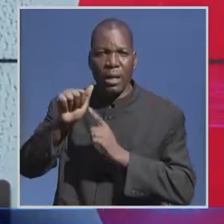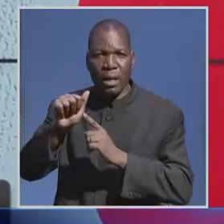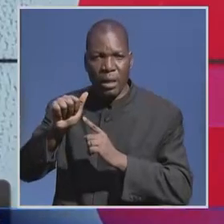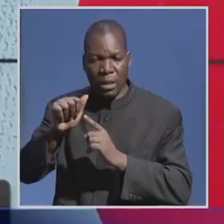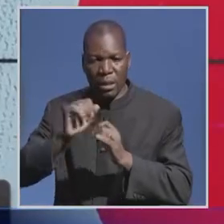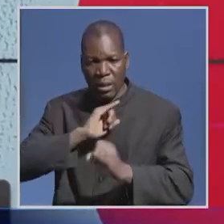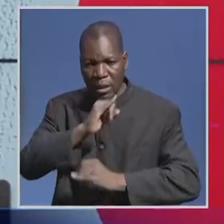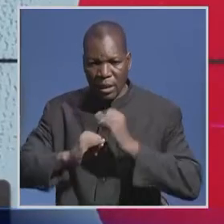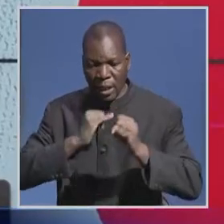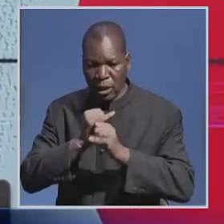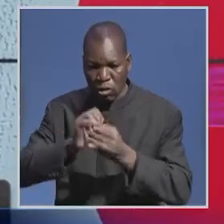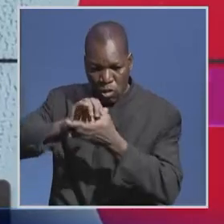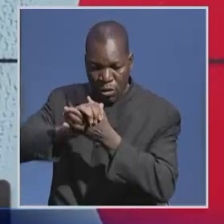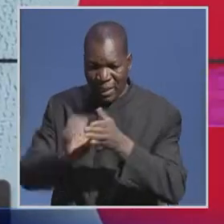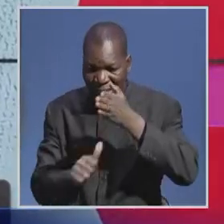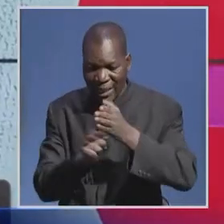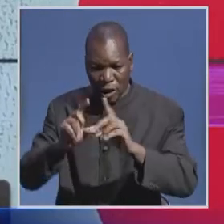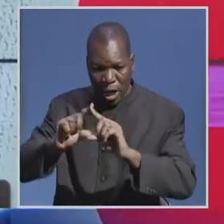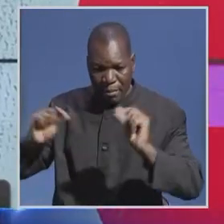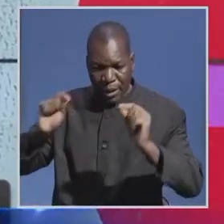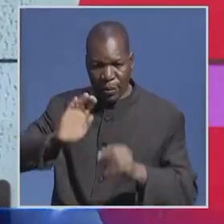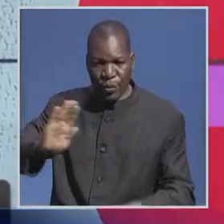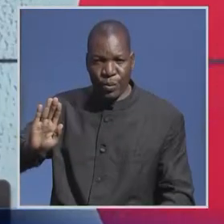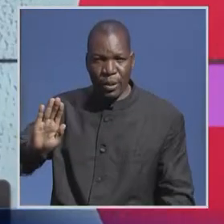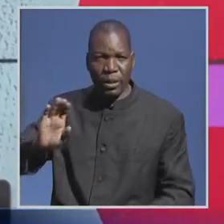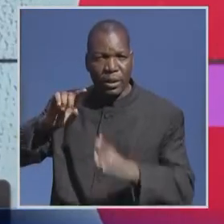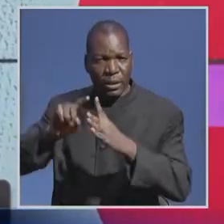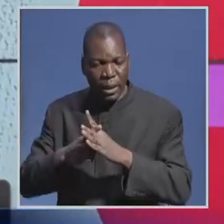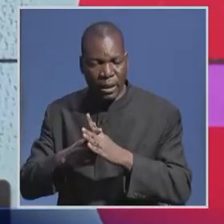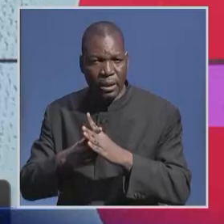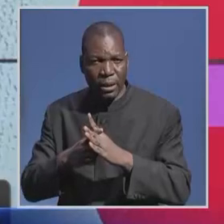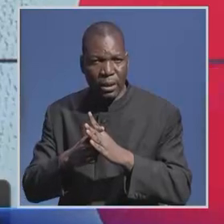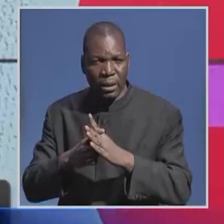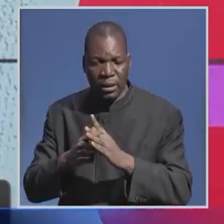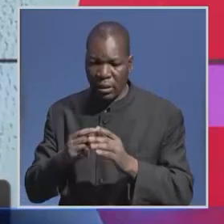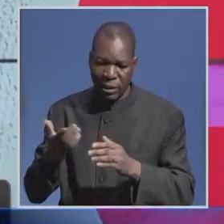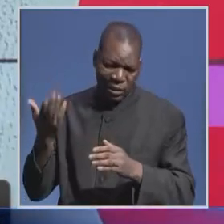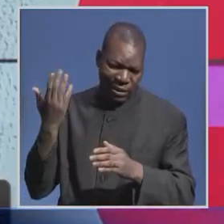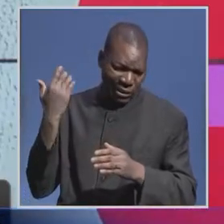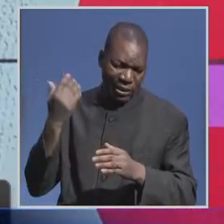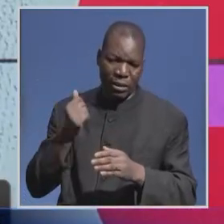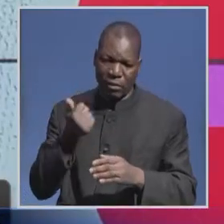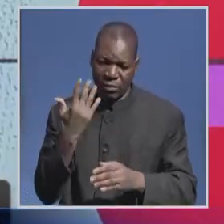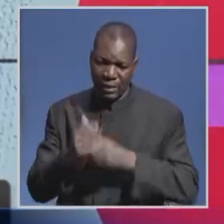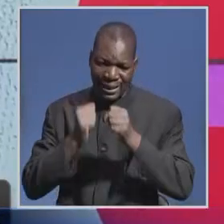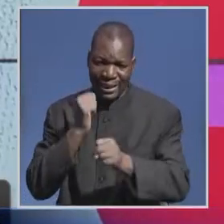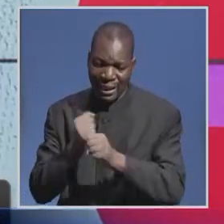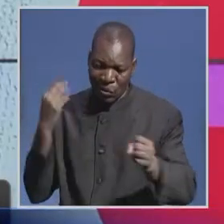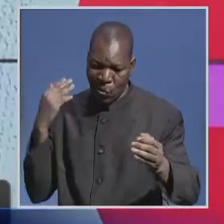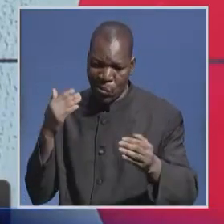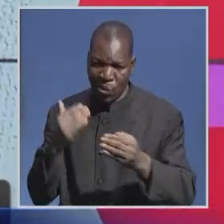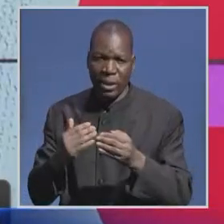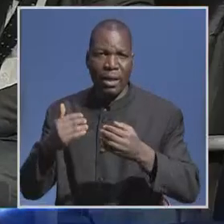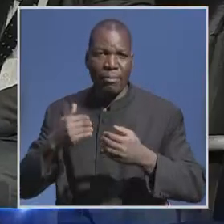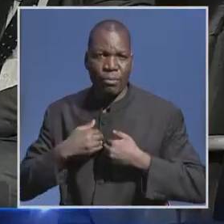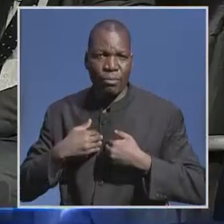International Cooperation Agency, that we initiated over 15 years ago by